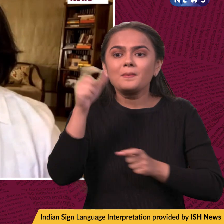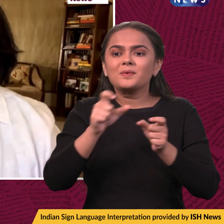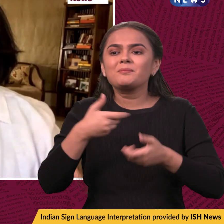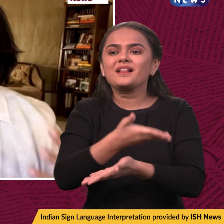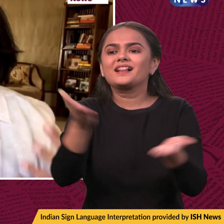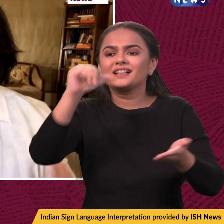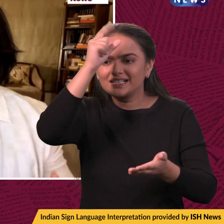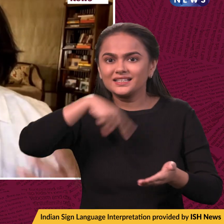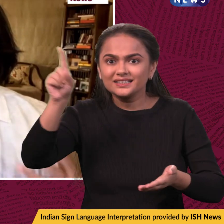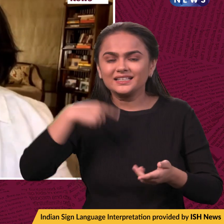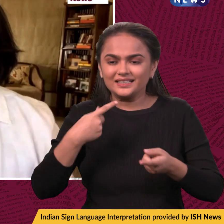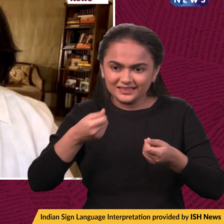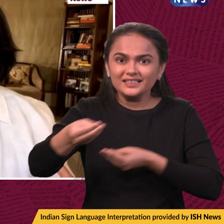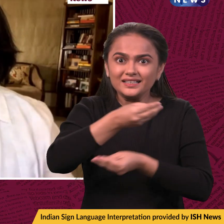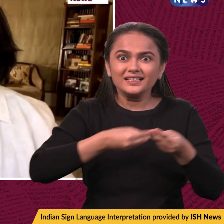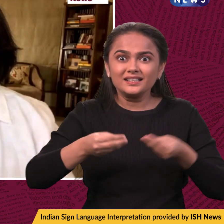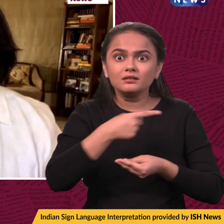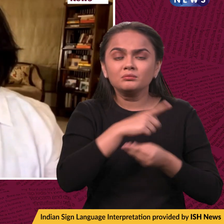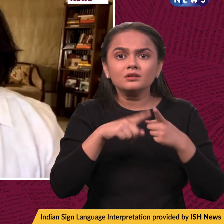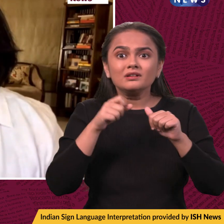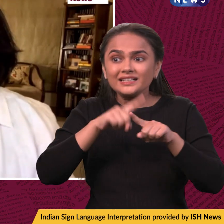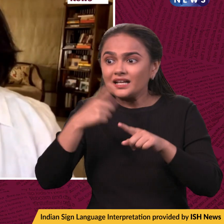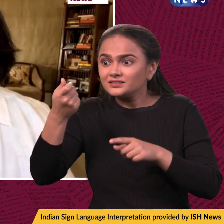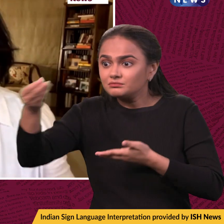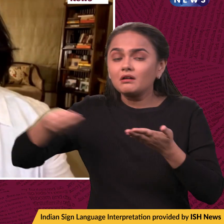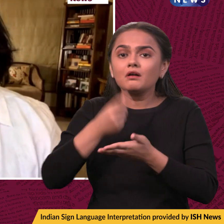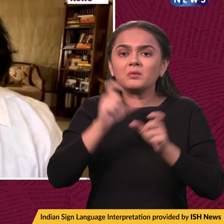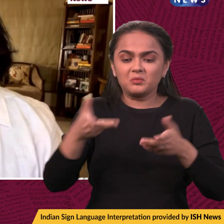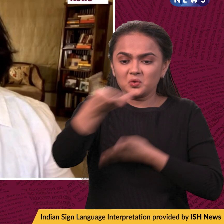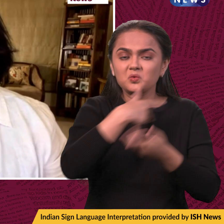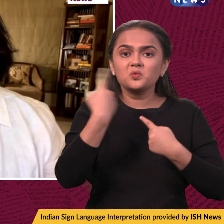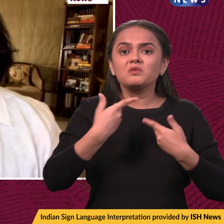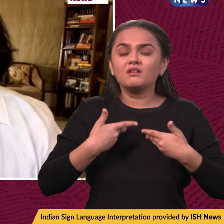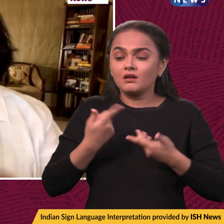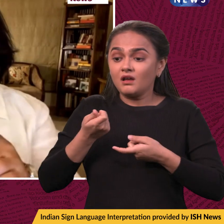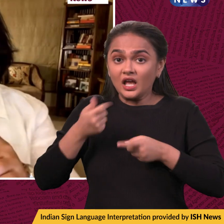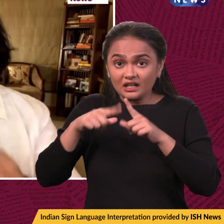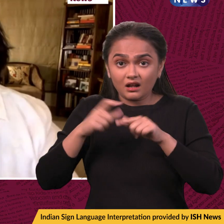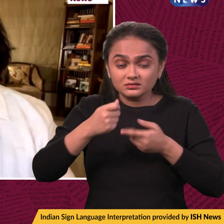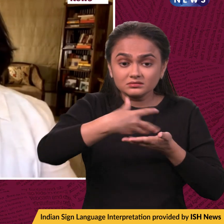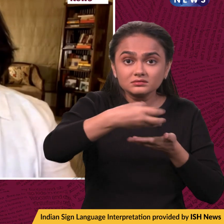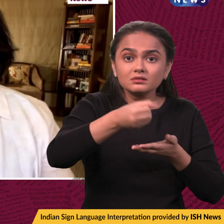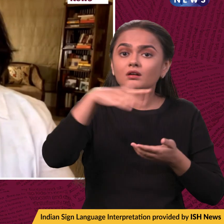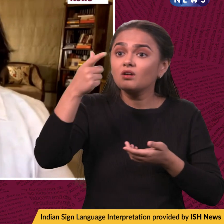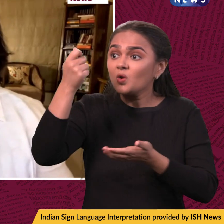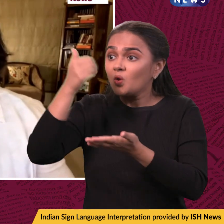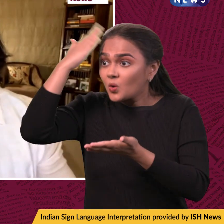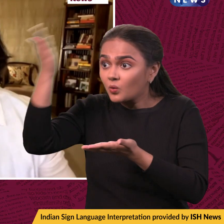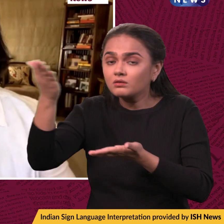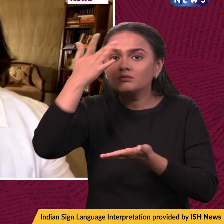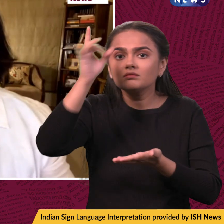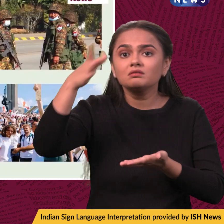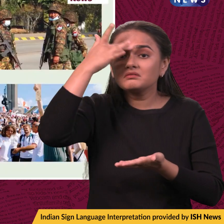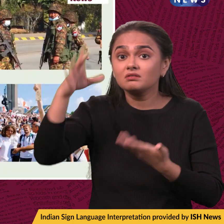people of India. It is run with taxpayer money. It belongs to you and me. So if it is writing off large amounts of loans, it's your money that it's